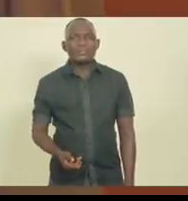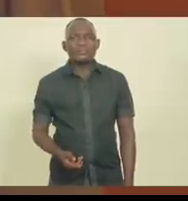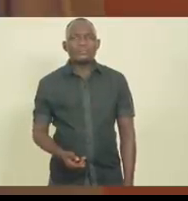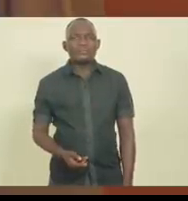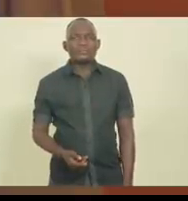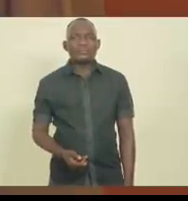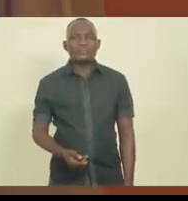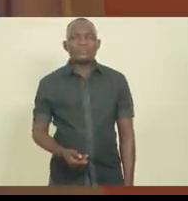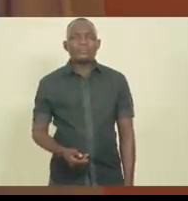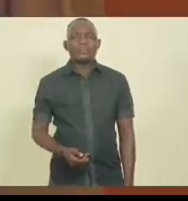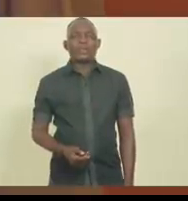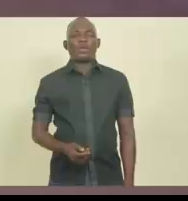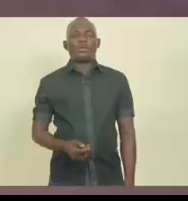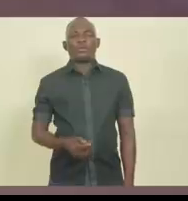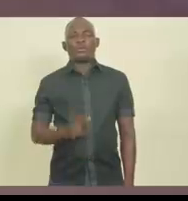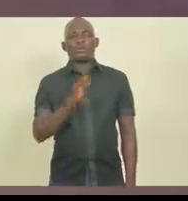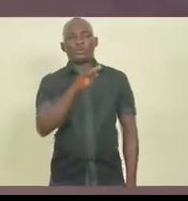Who is there? It's me.